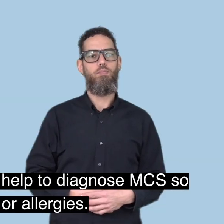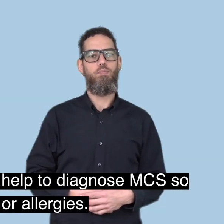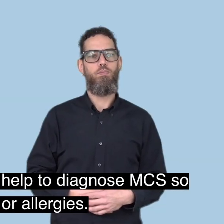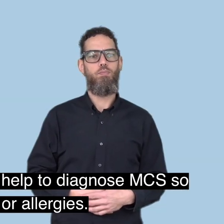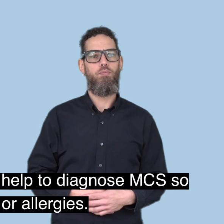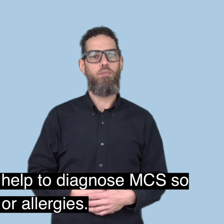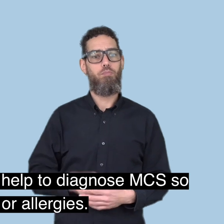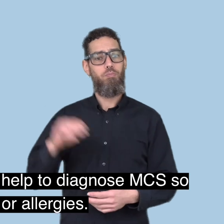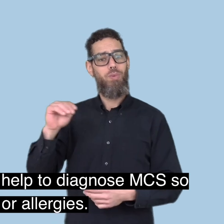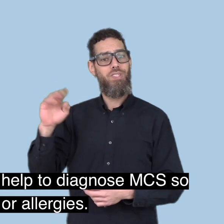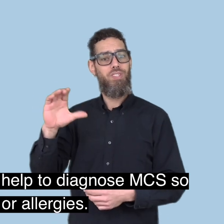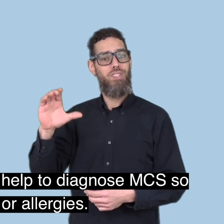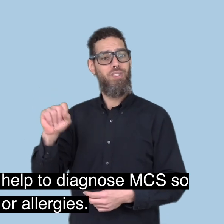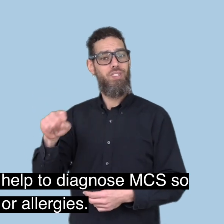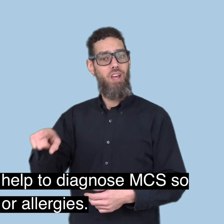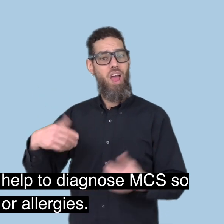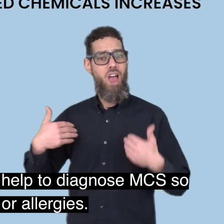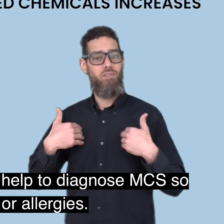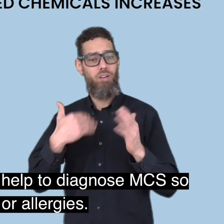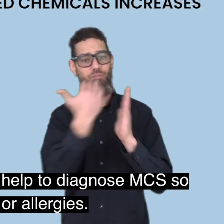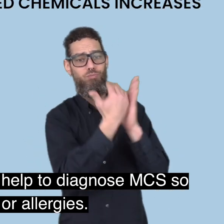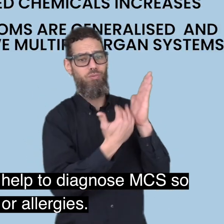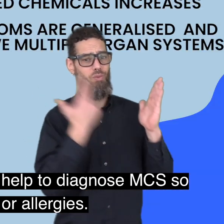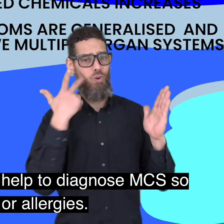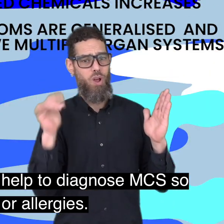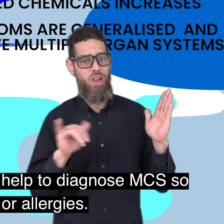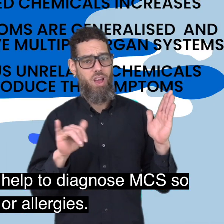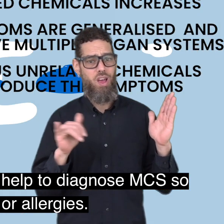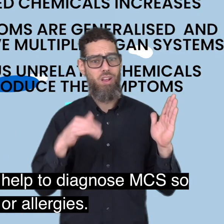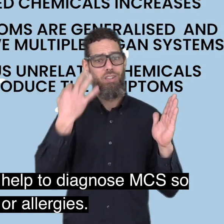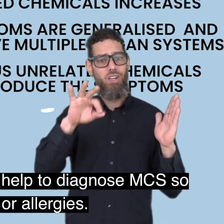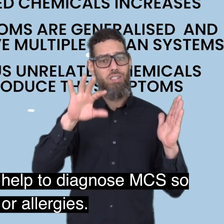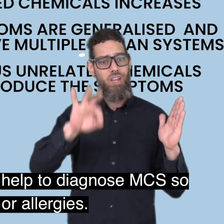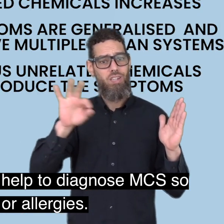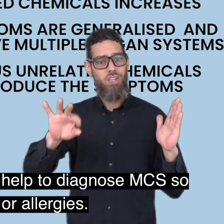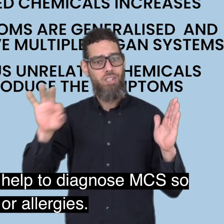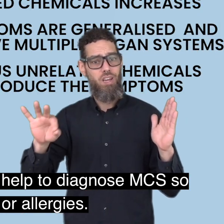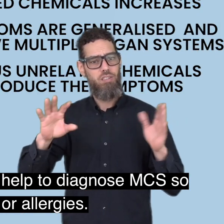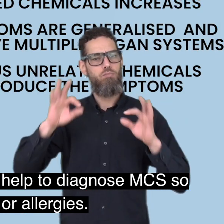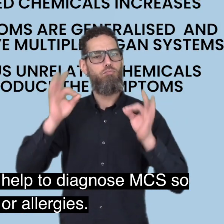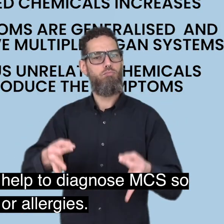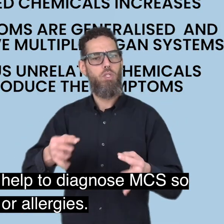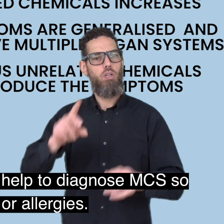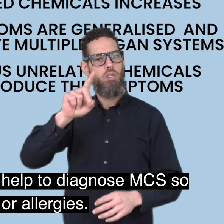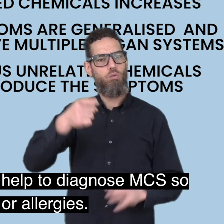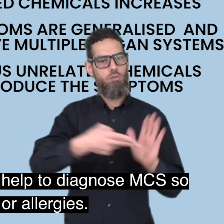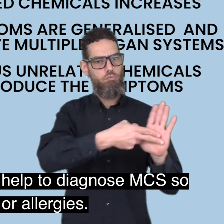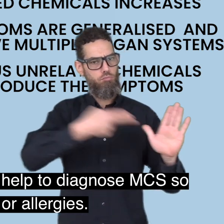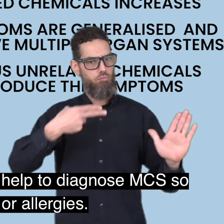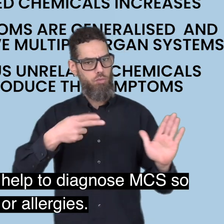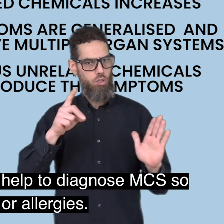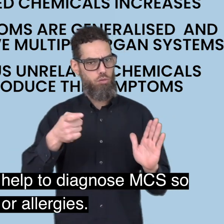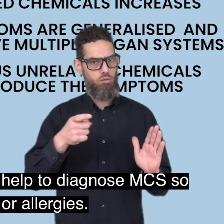The diagnostic criteria, which were established in 1999, can help to diagnose MCS, so that it is not